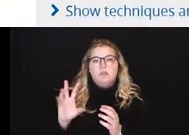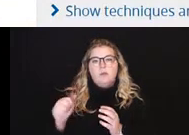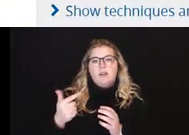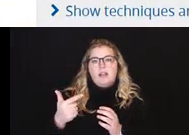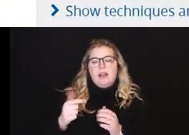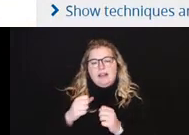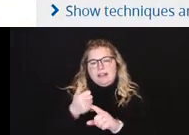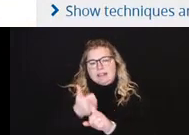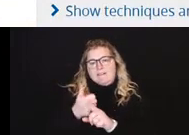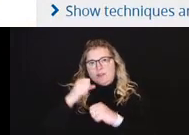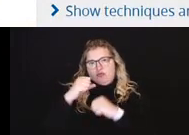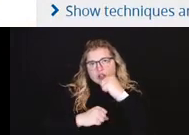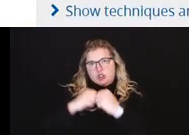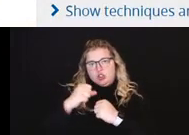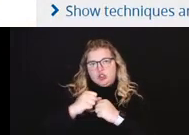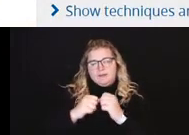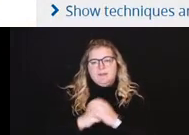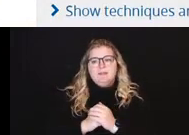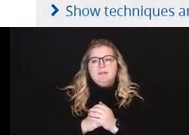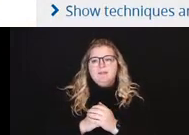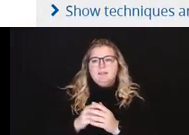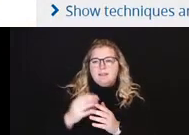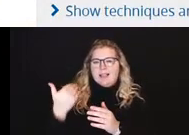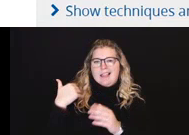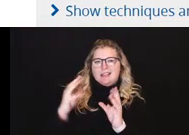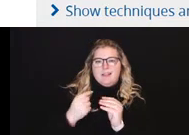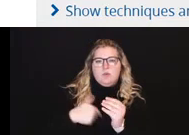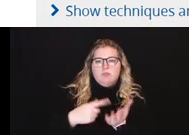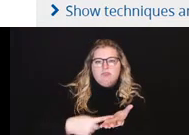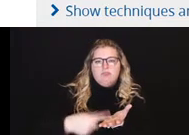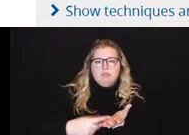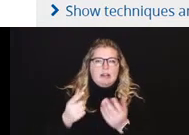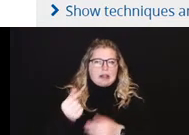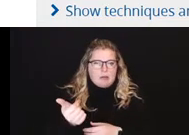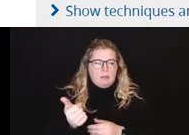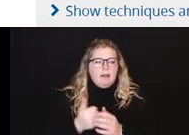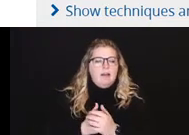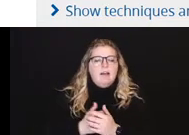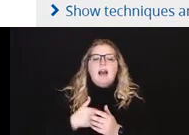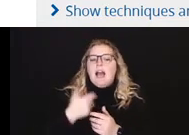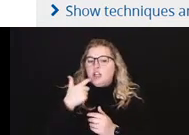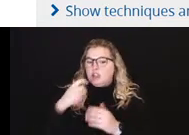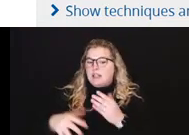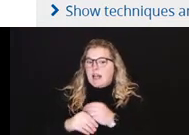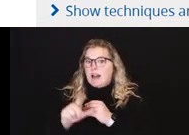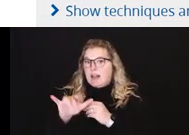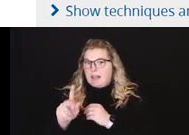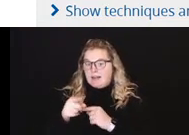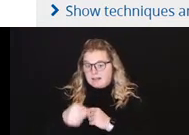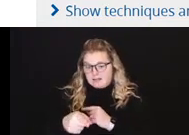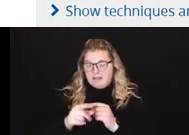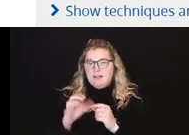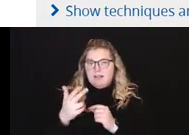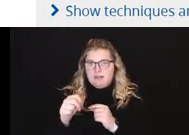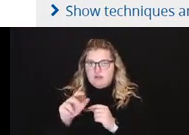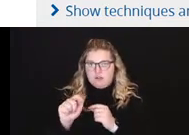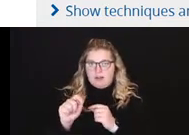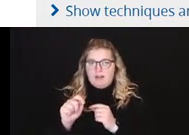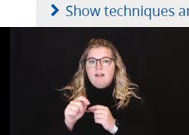talked about this a little bit last time. We talked about and this is, I just put a link into chat to